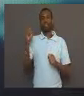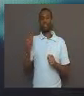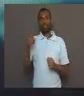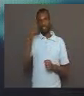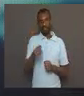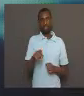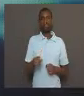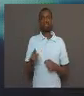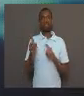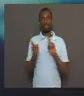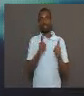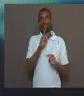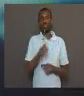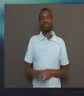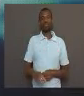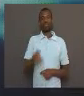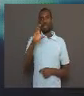involving a calorimeter.